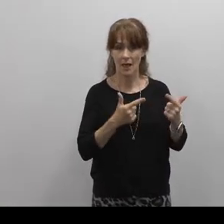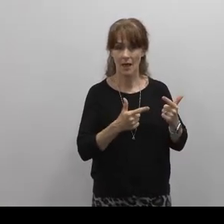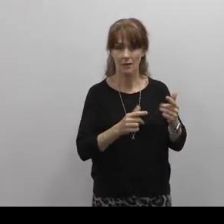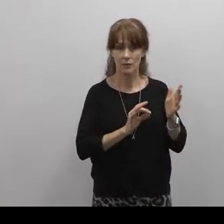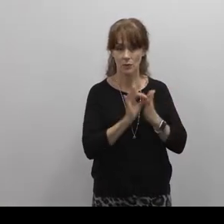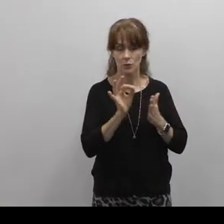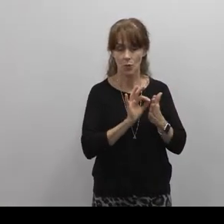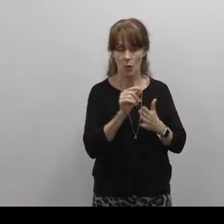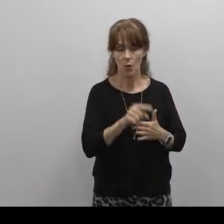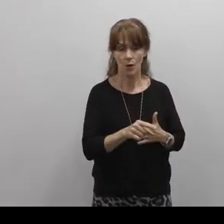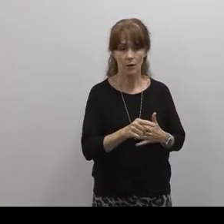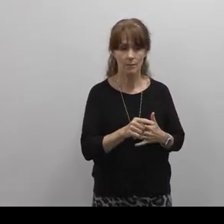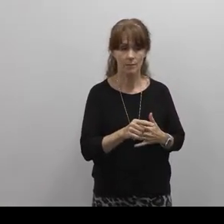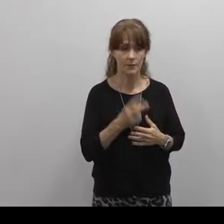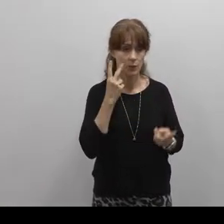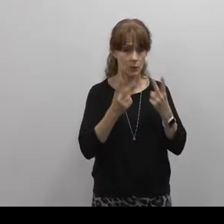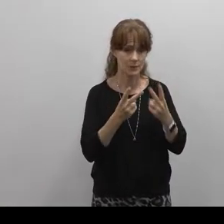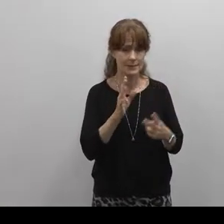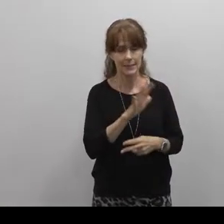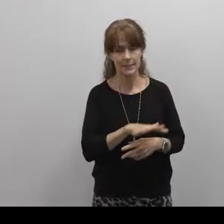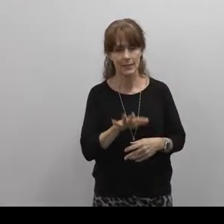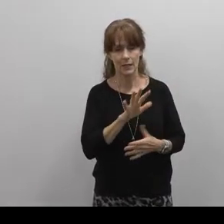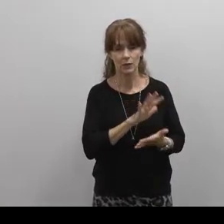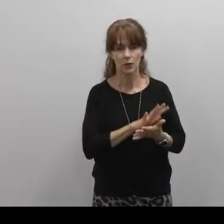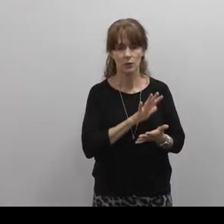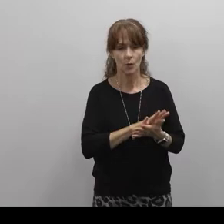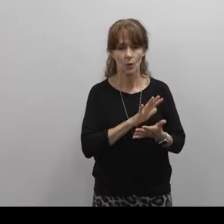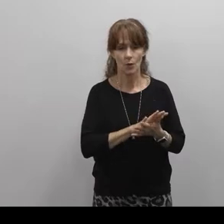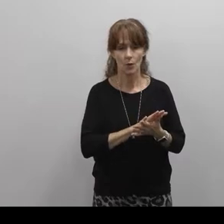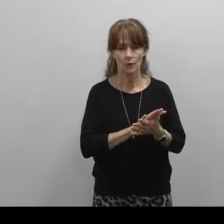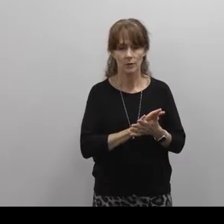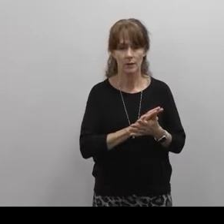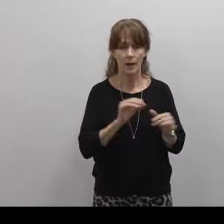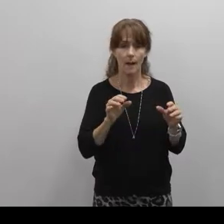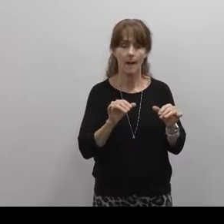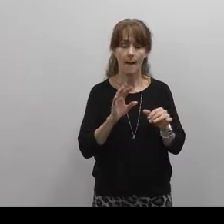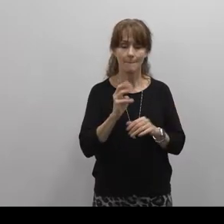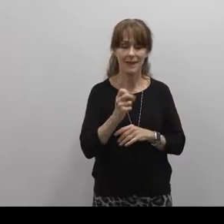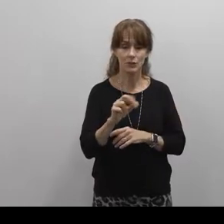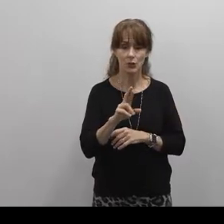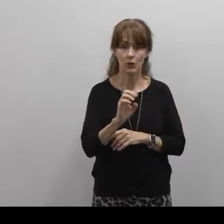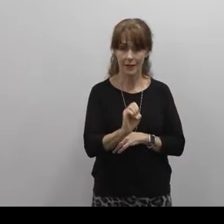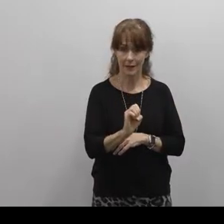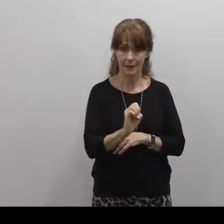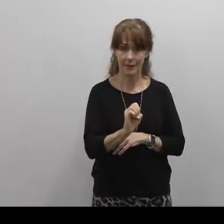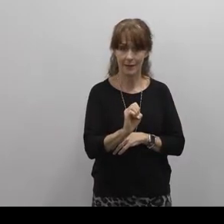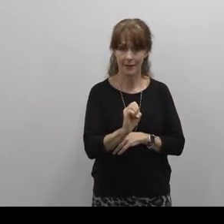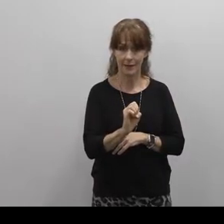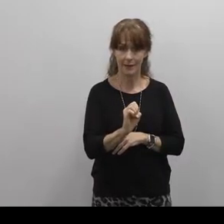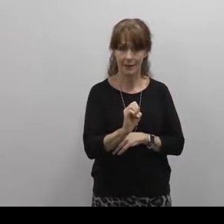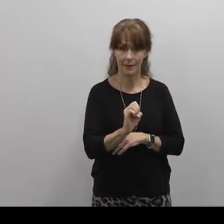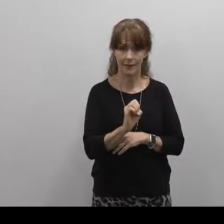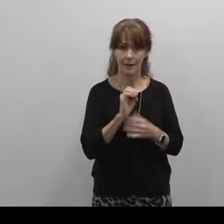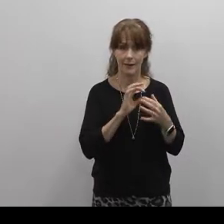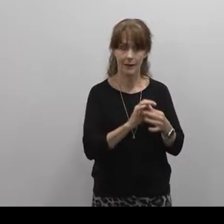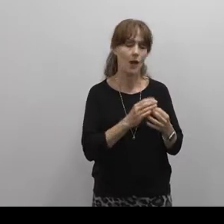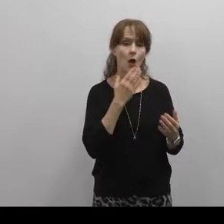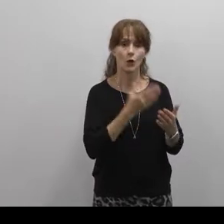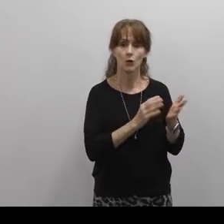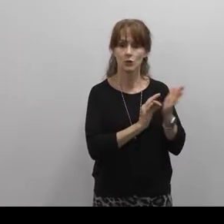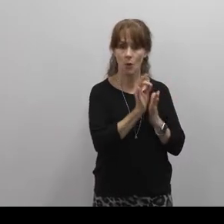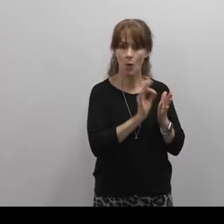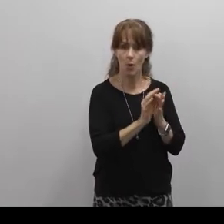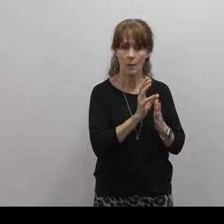score. What you're likely going to see is the schools where we've embarked on Measure E updates are going to be associated with a good